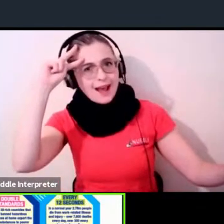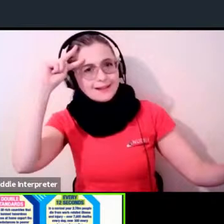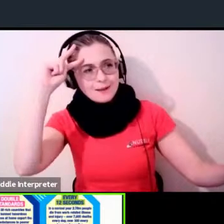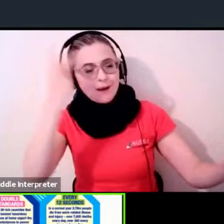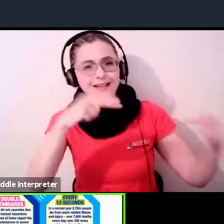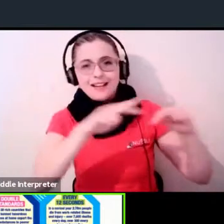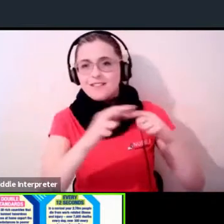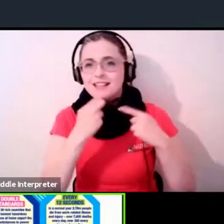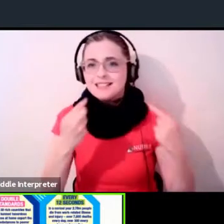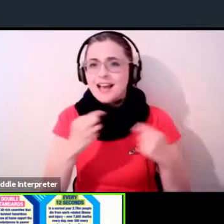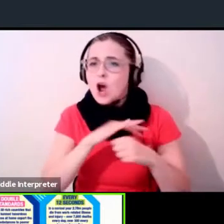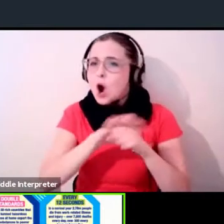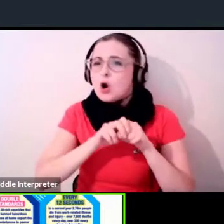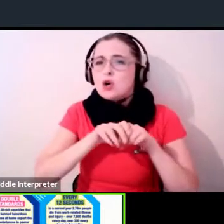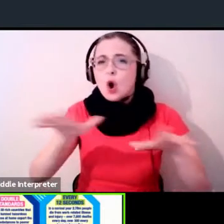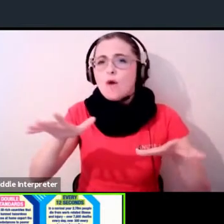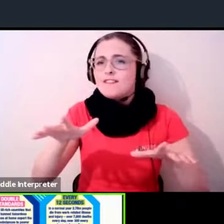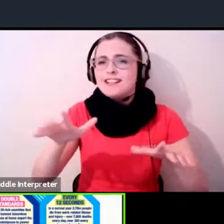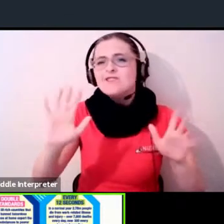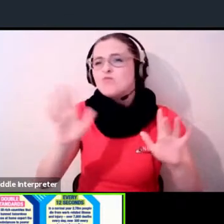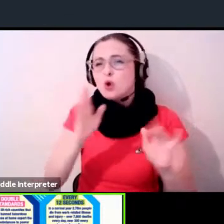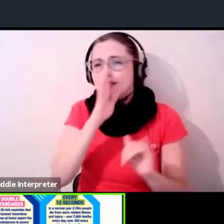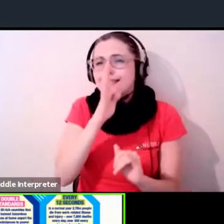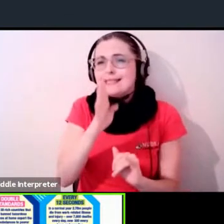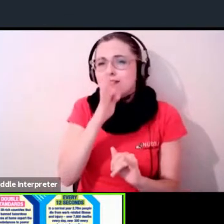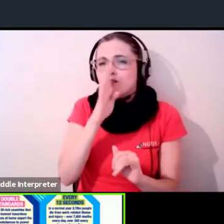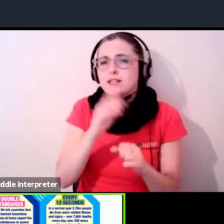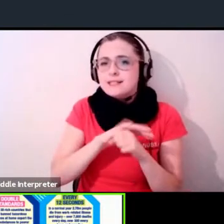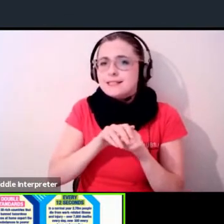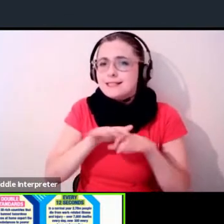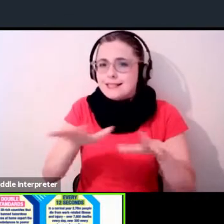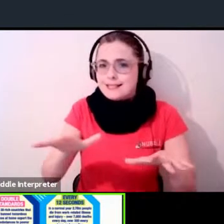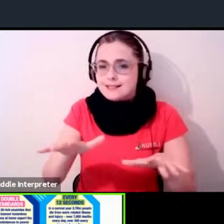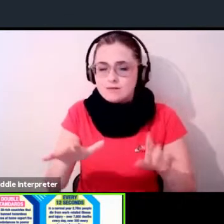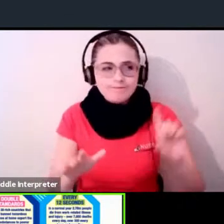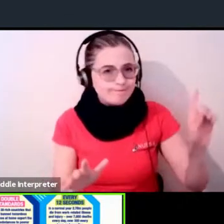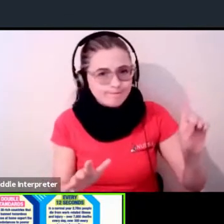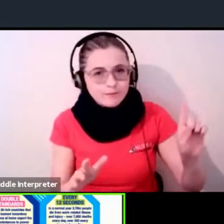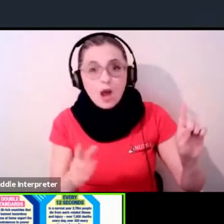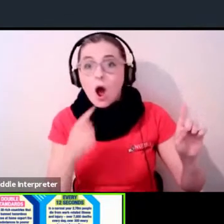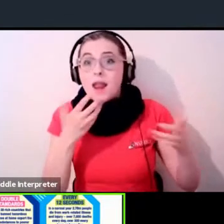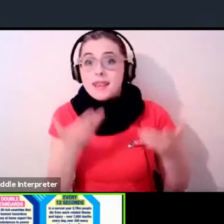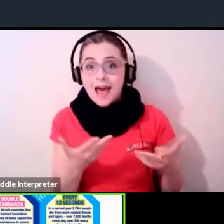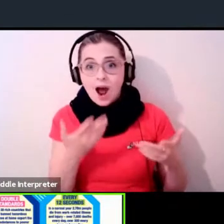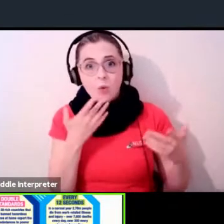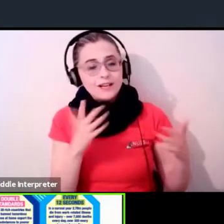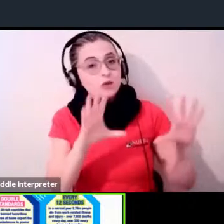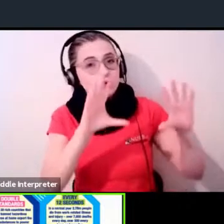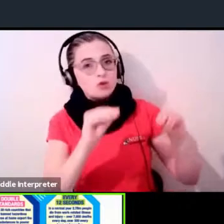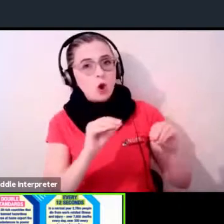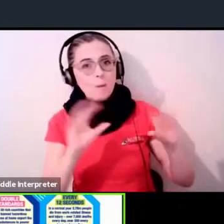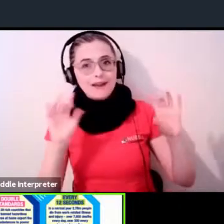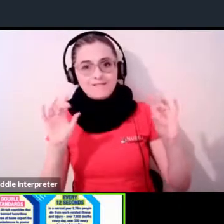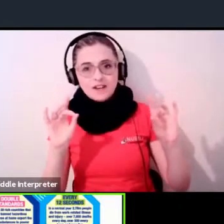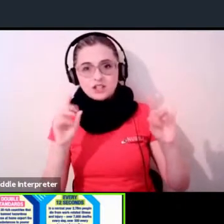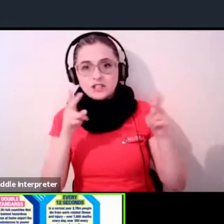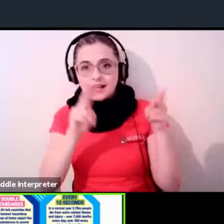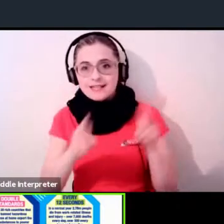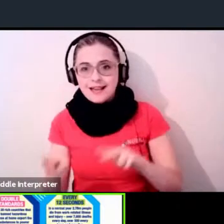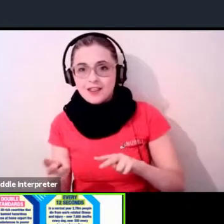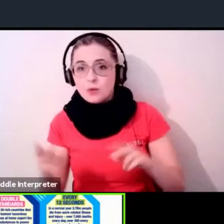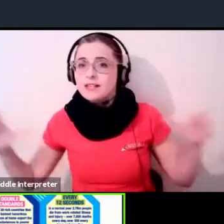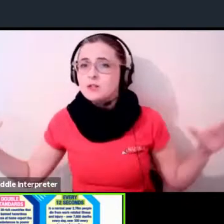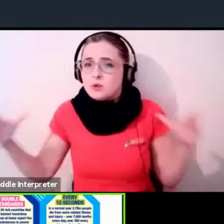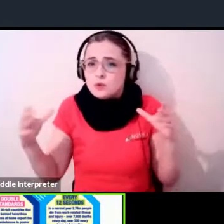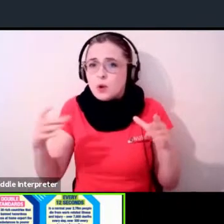significant disease. We are at that moment when we need to stop infections and deaths, when we need to come together with sister trade unions and